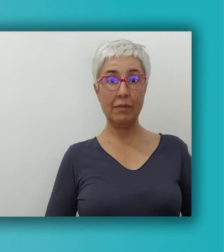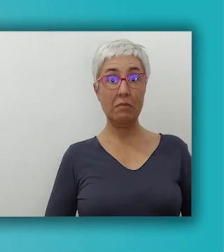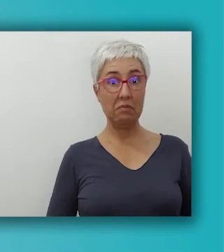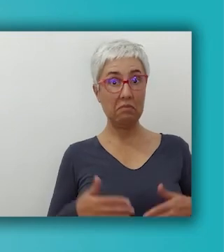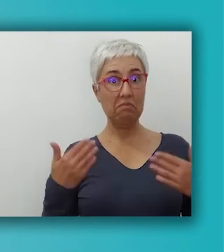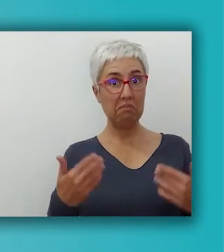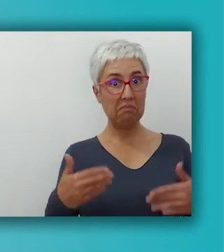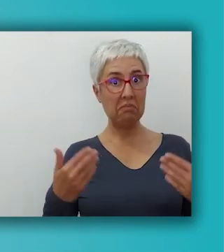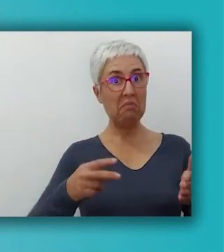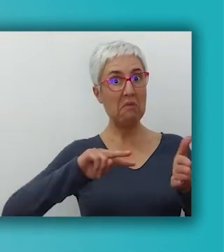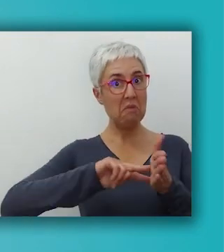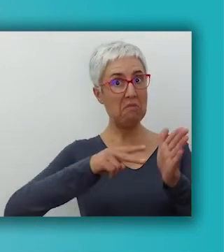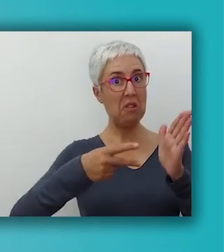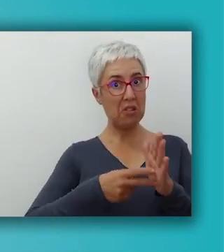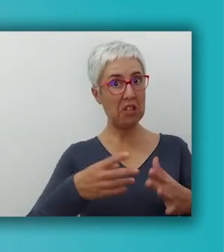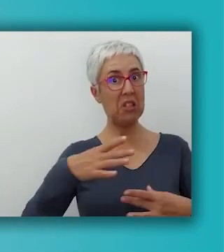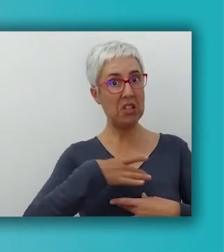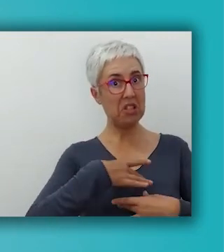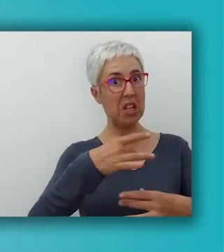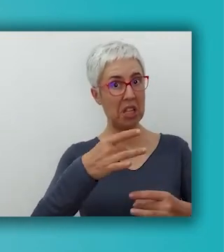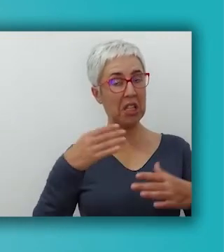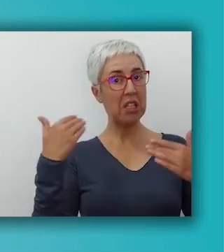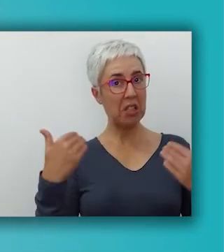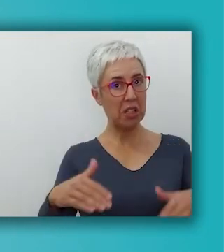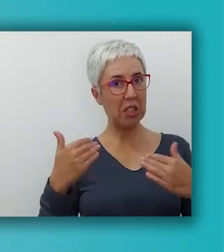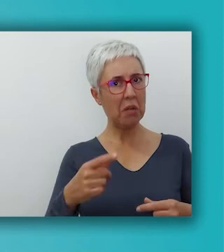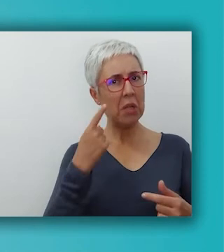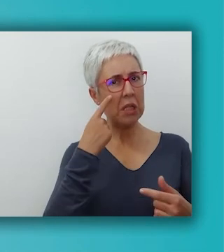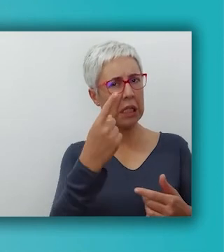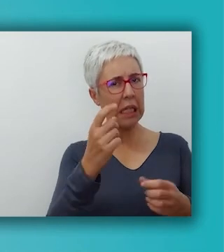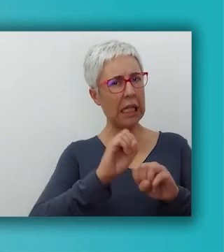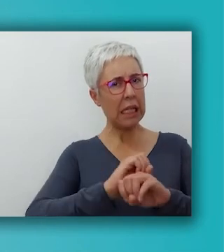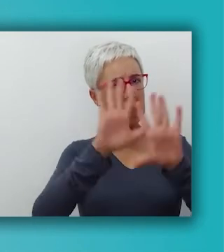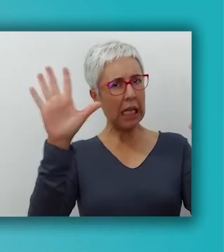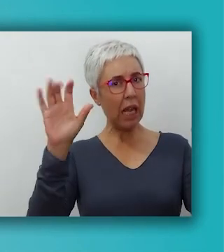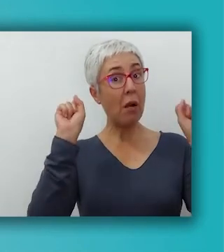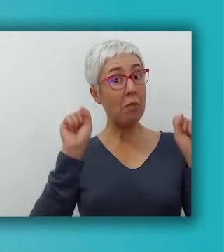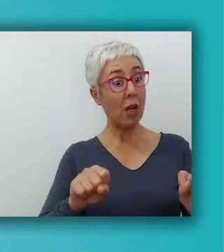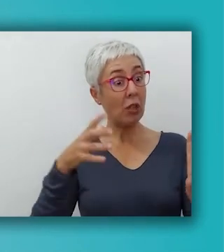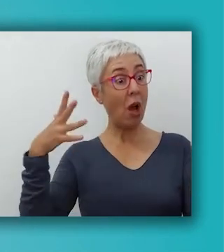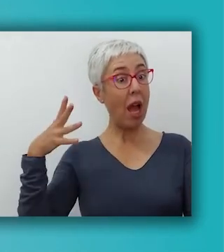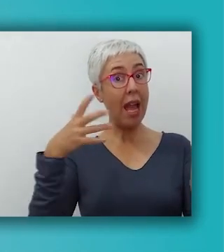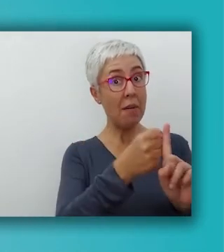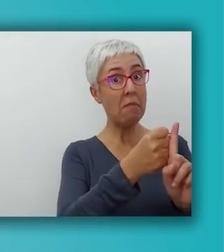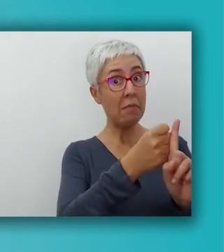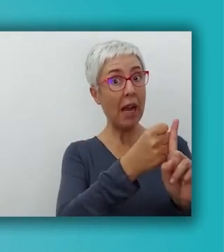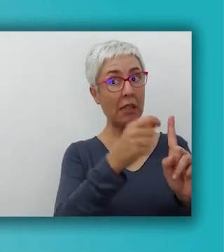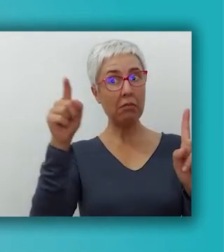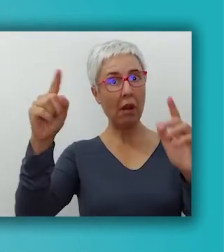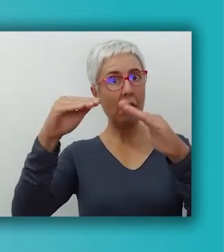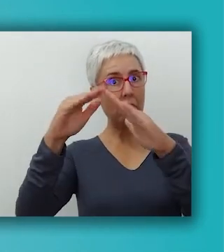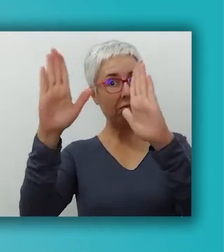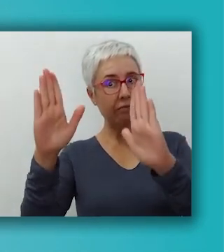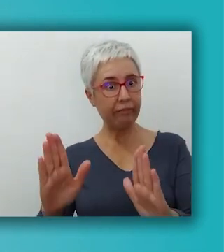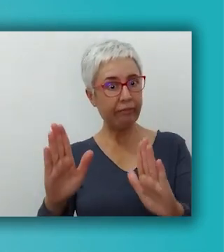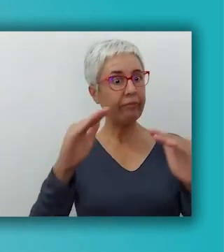La verdad es que está muy bien Pensium. Pensium realmente demuestra que se puede tener impacto en el sector inmobiliario